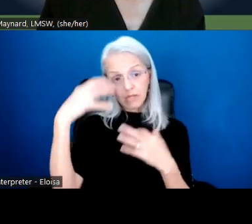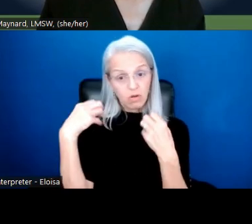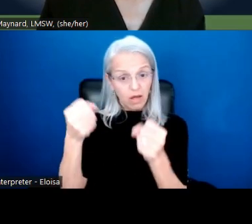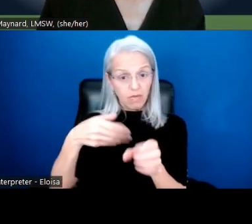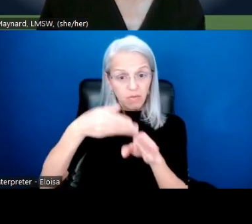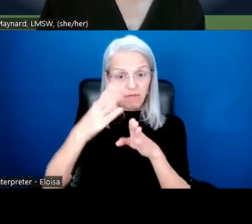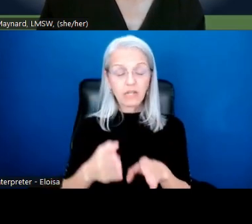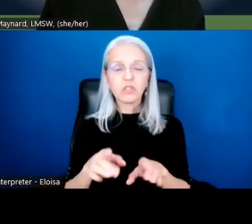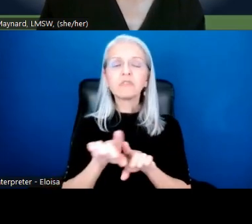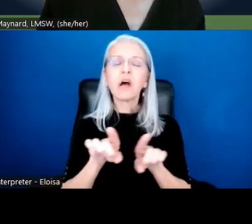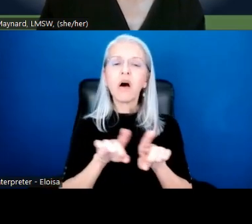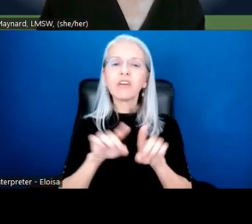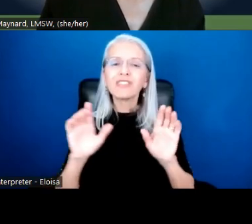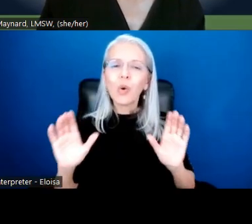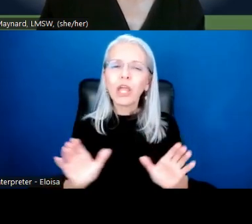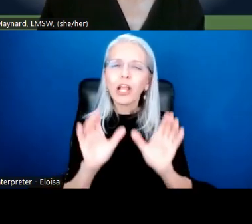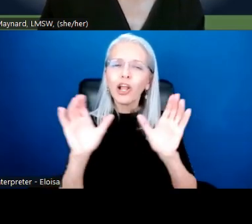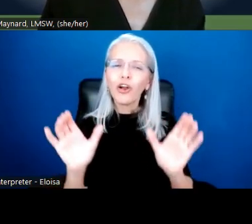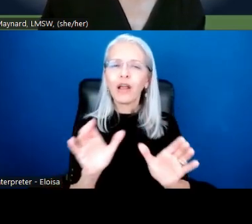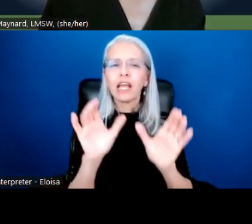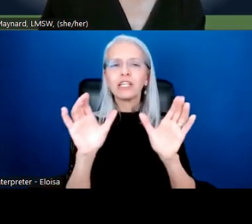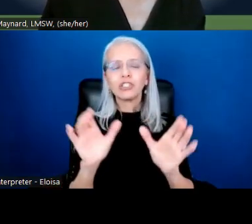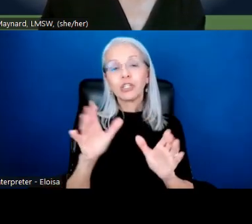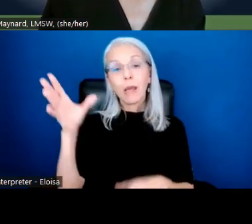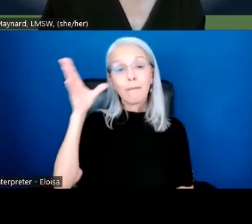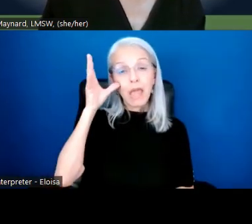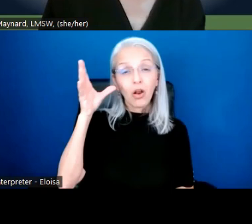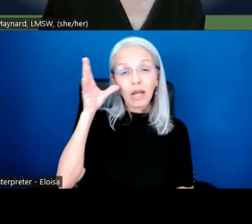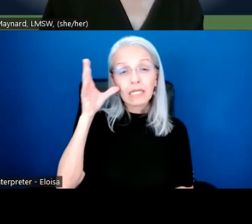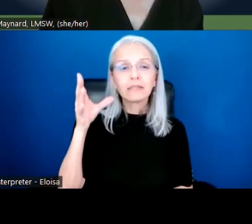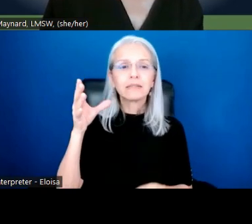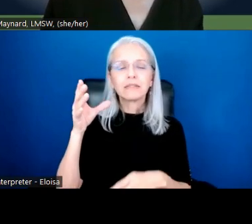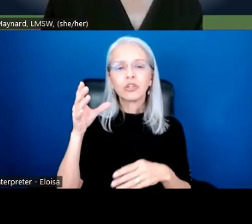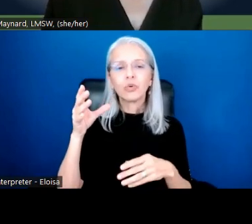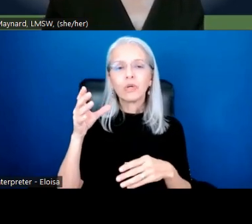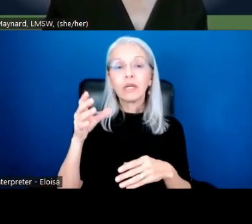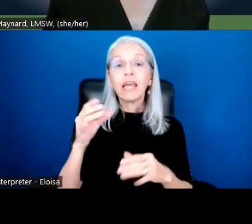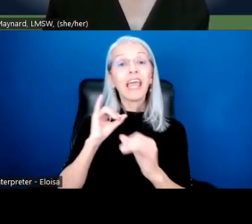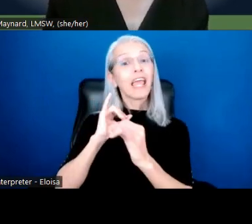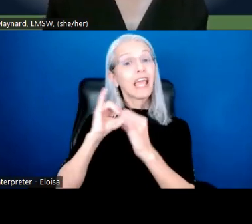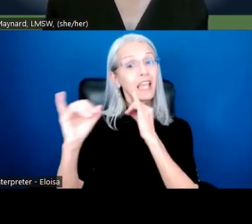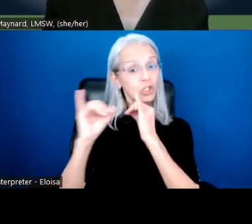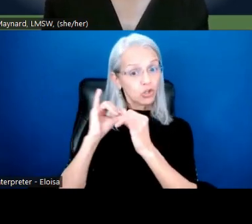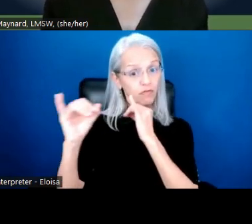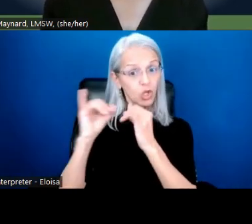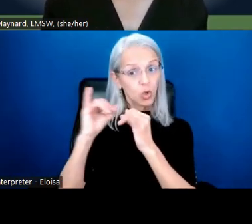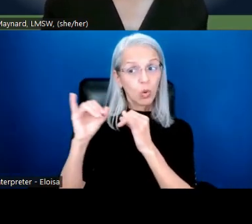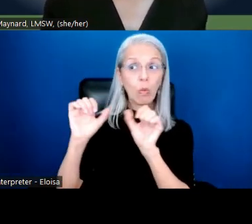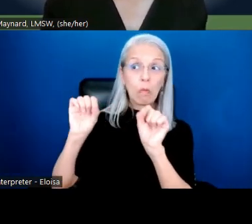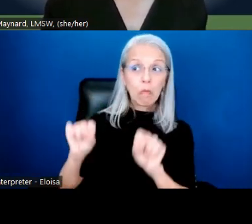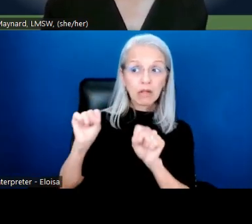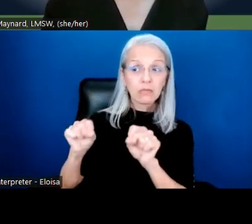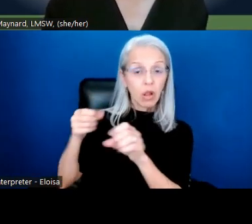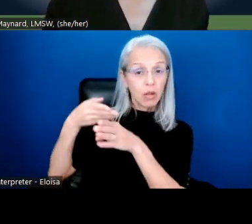we also encourage parents to interview prospective professionals,